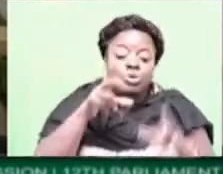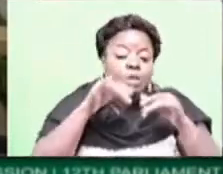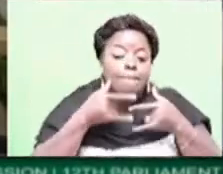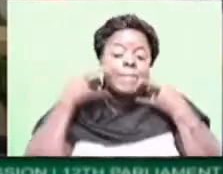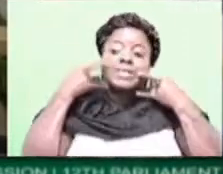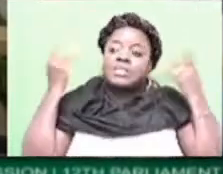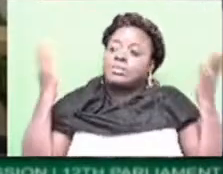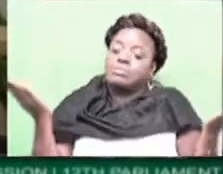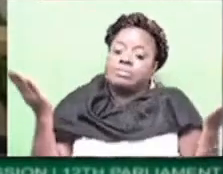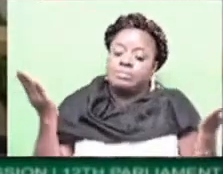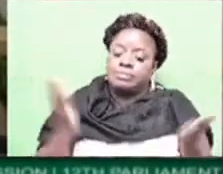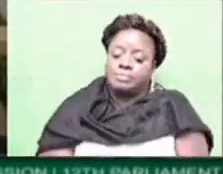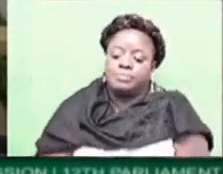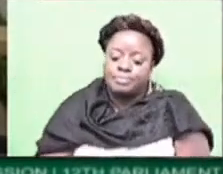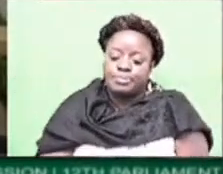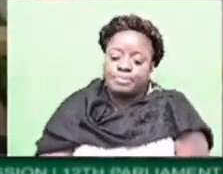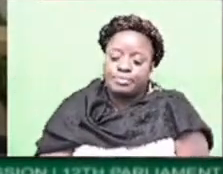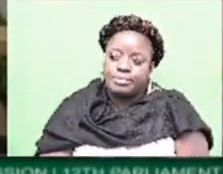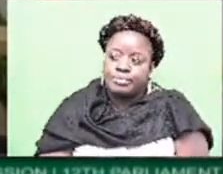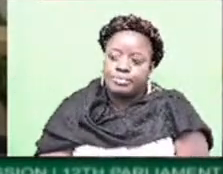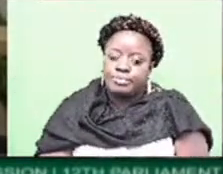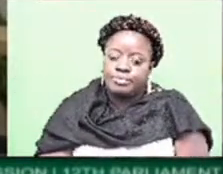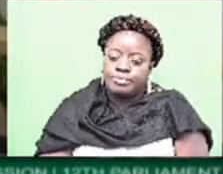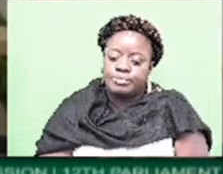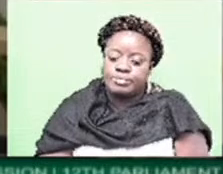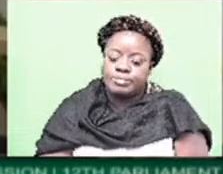Madam Speaker,